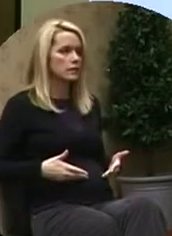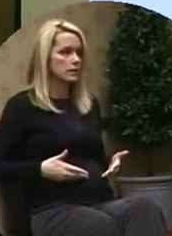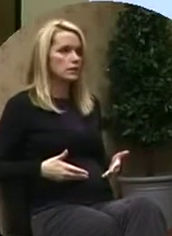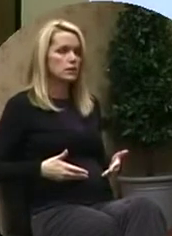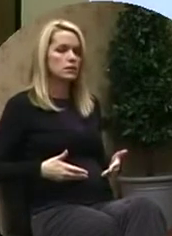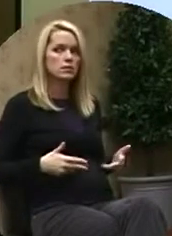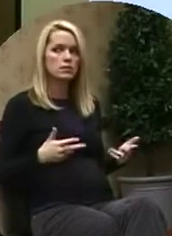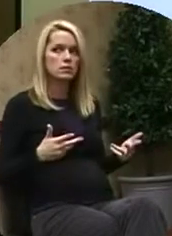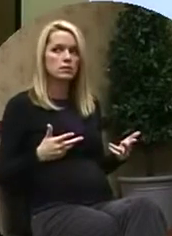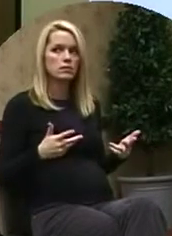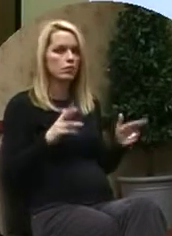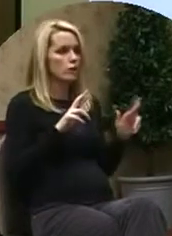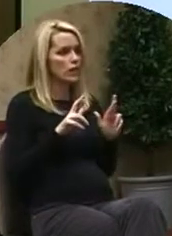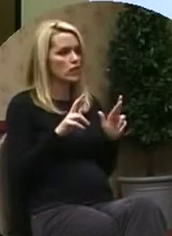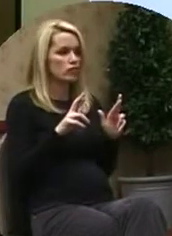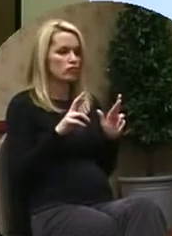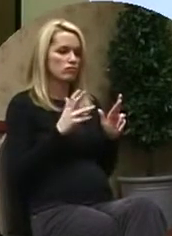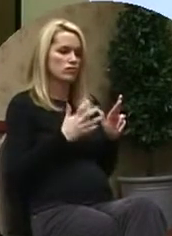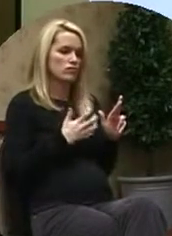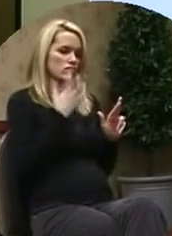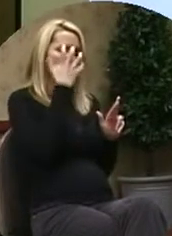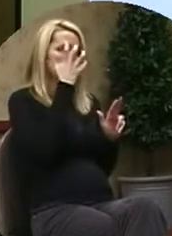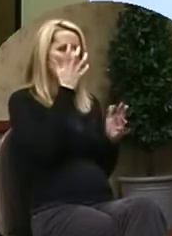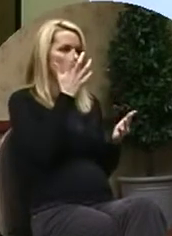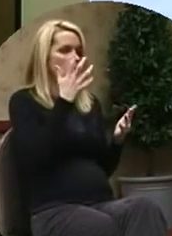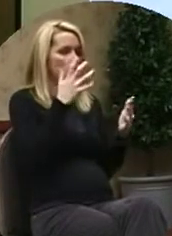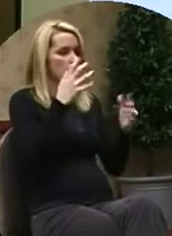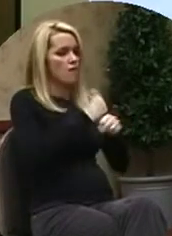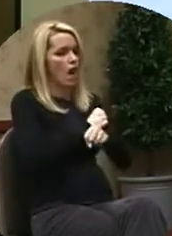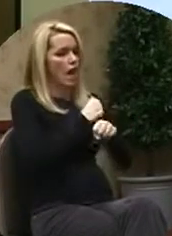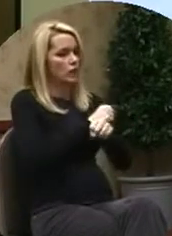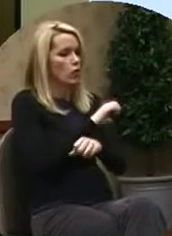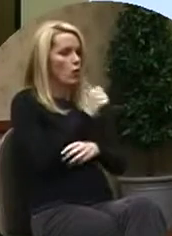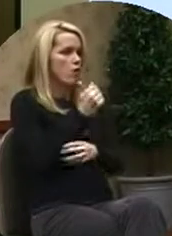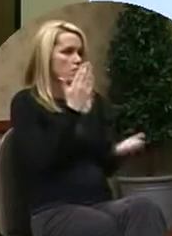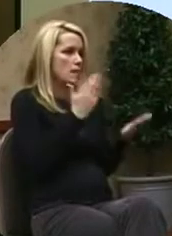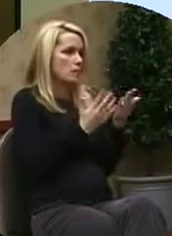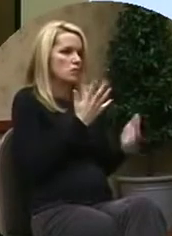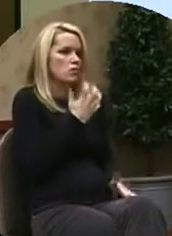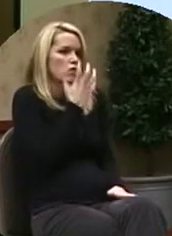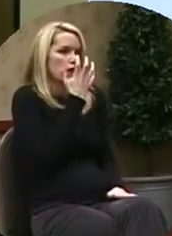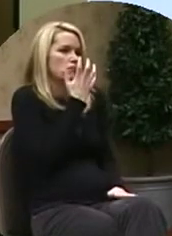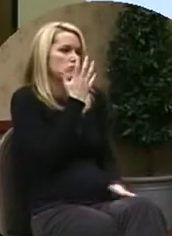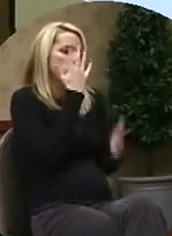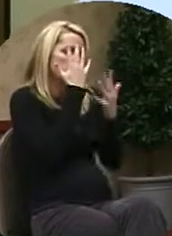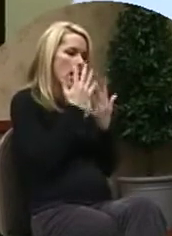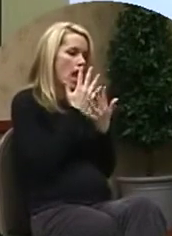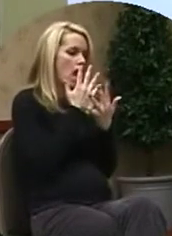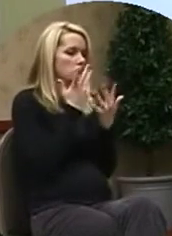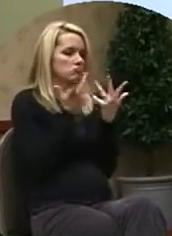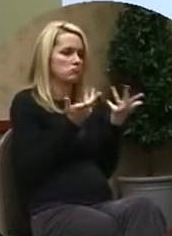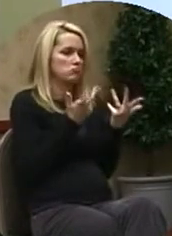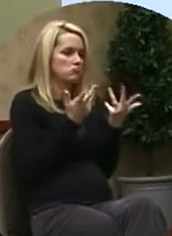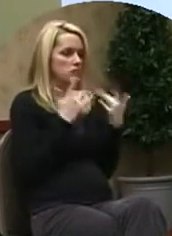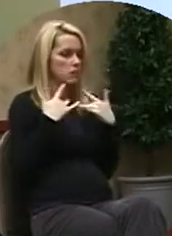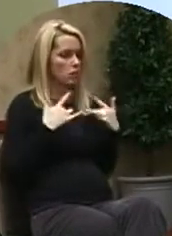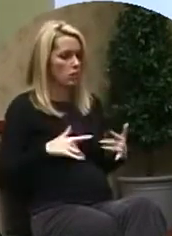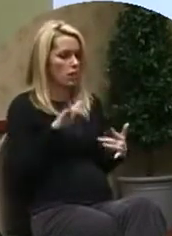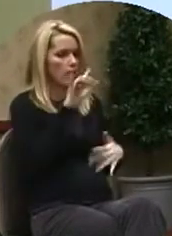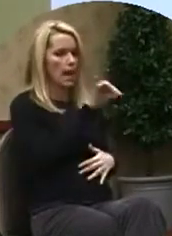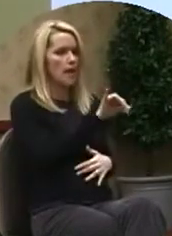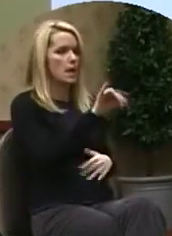in, moody and sullen and hardly can move. But you know that it's going to be a tough day.